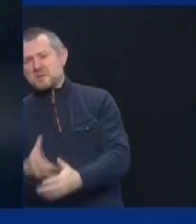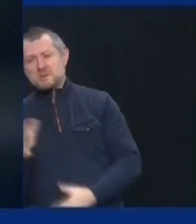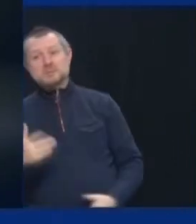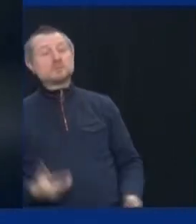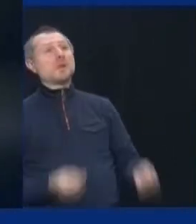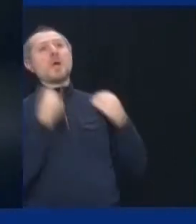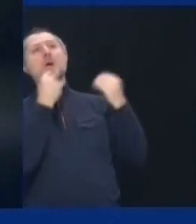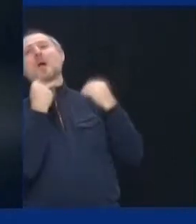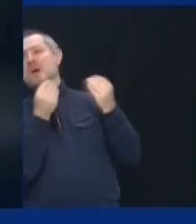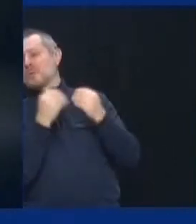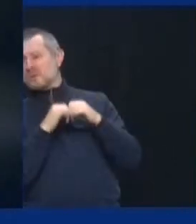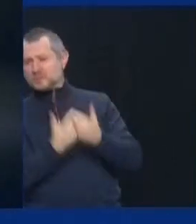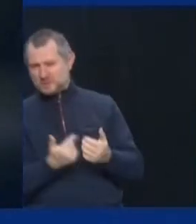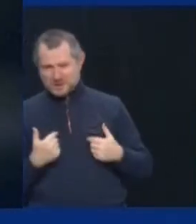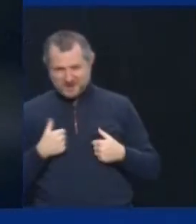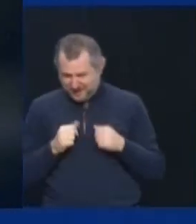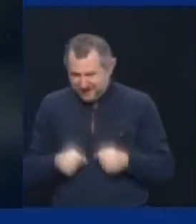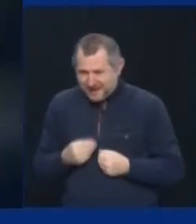the vaccine?